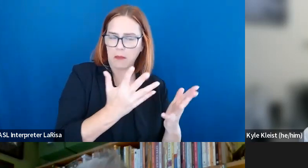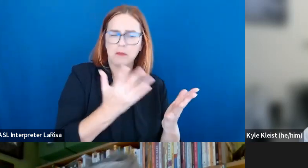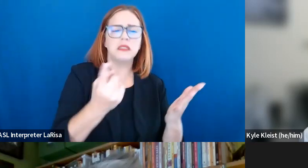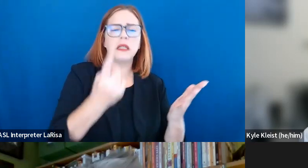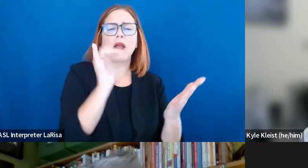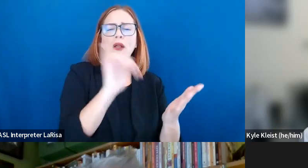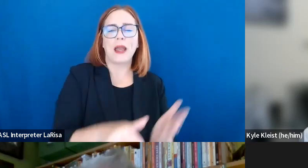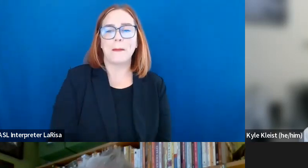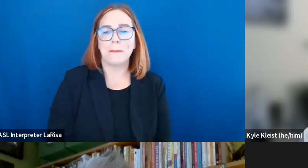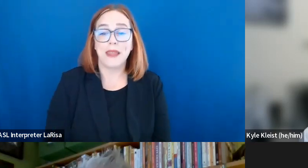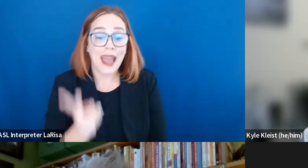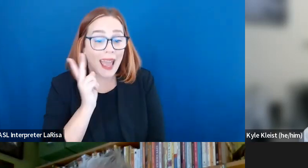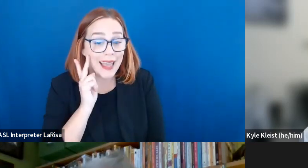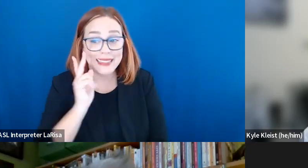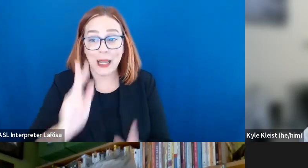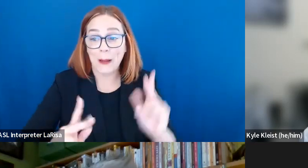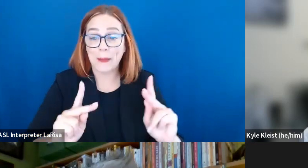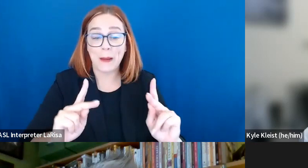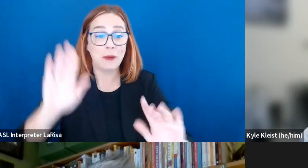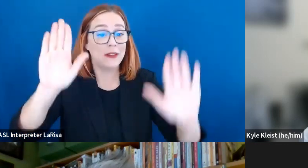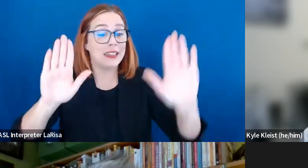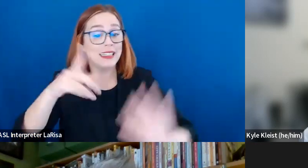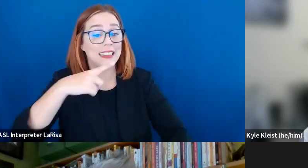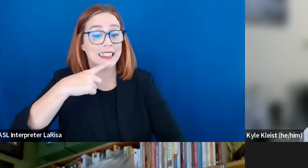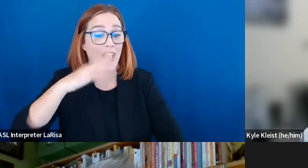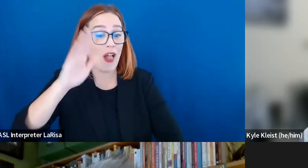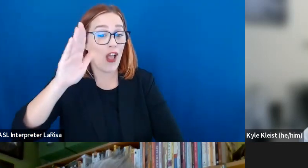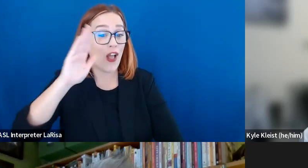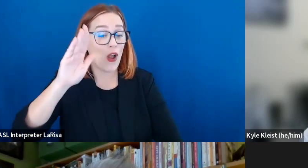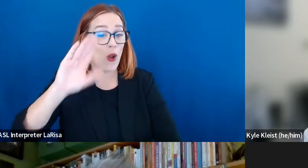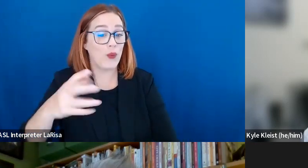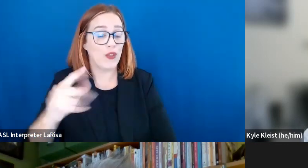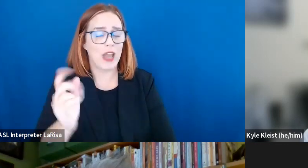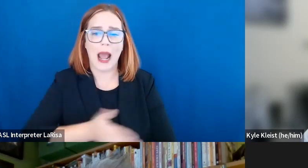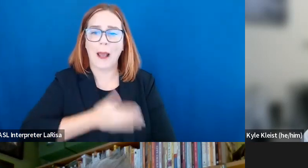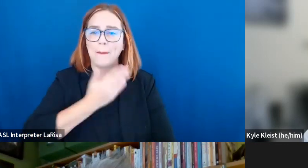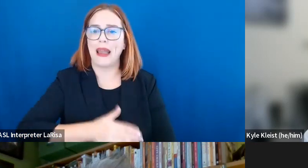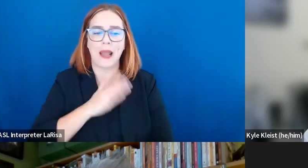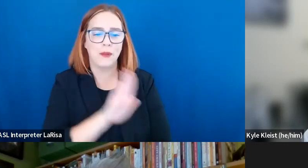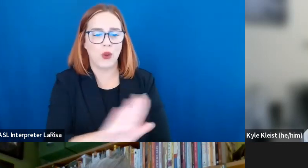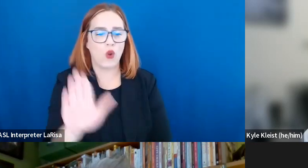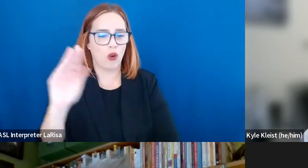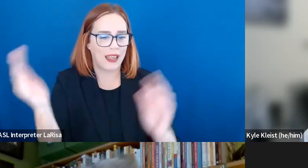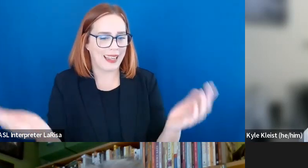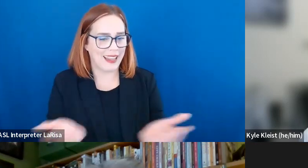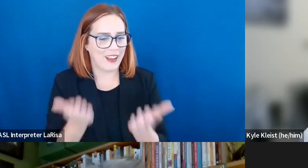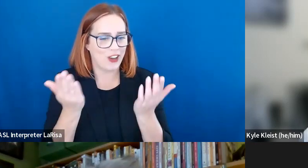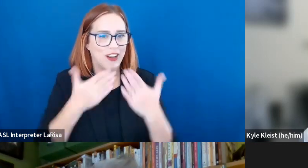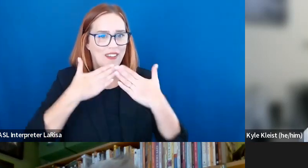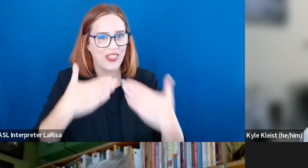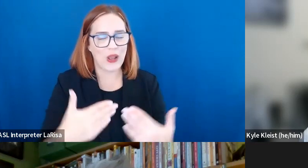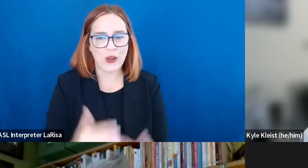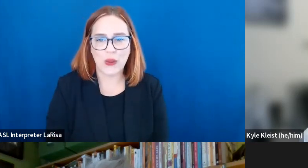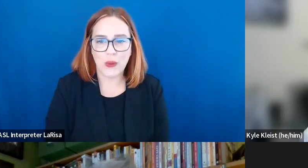So I see people are saying hello, and I'm so glad that you're here. Thank you. Have you not just ask